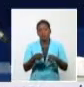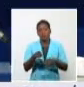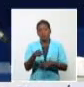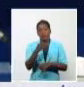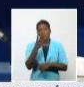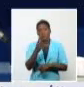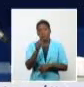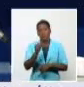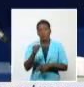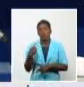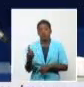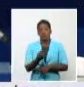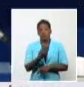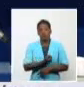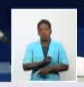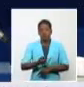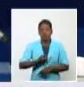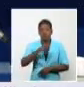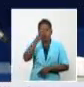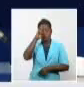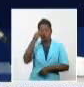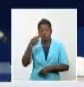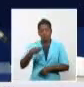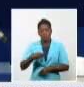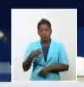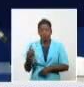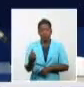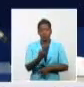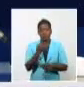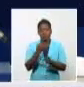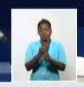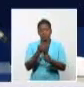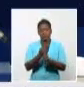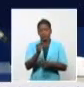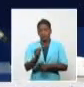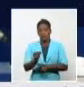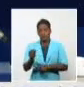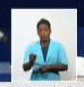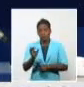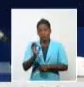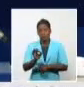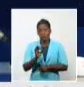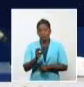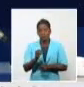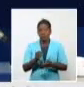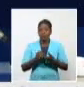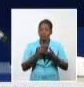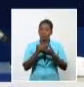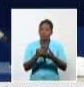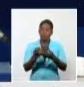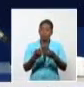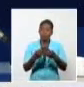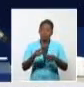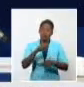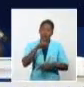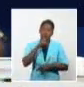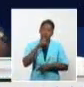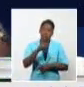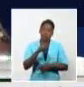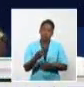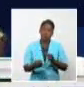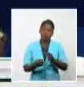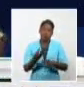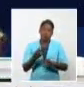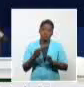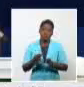our condolences to their families, to their friends, and to those close to them, and we are very sorry that these three people, despite